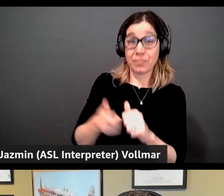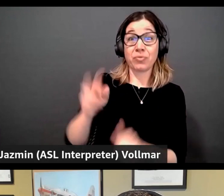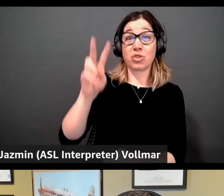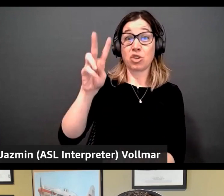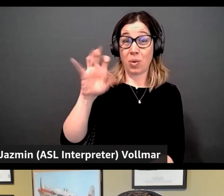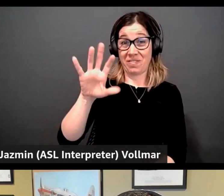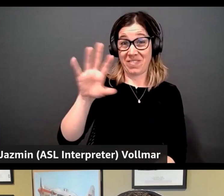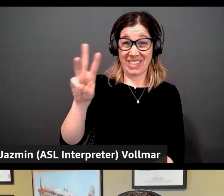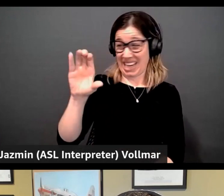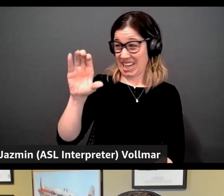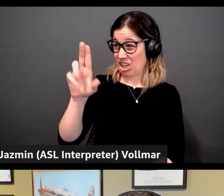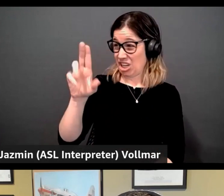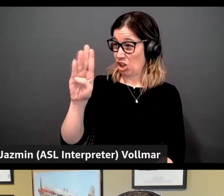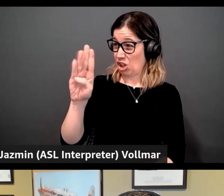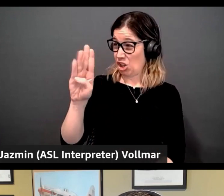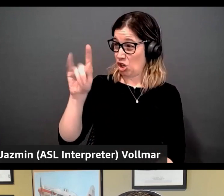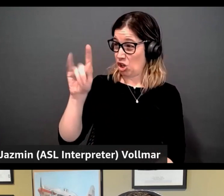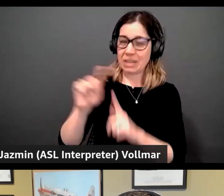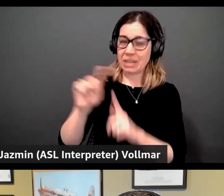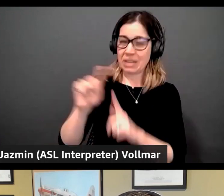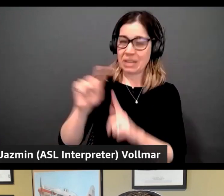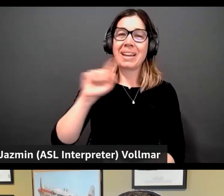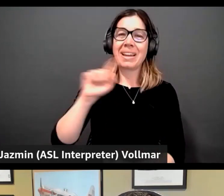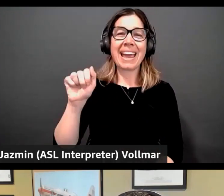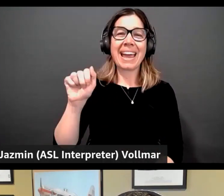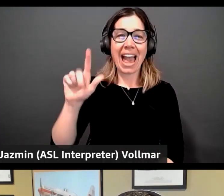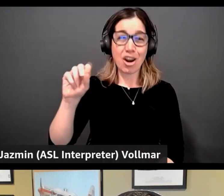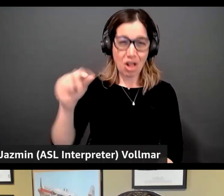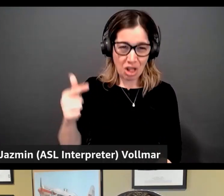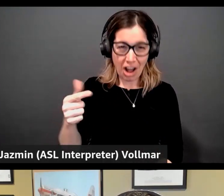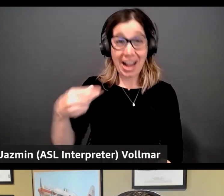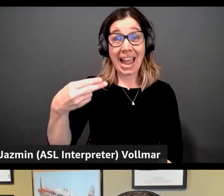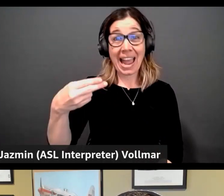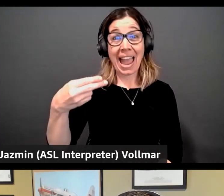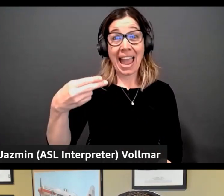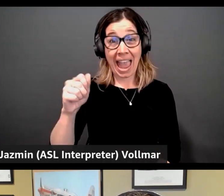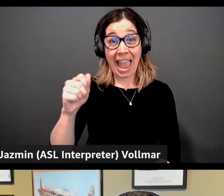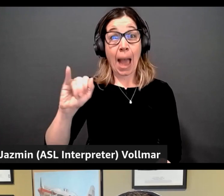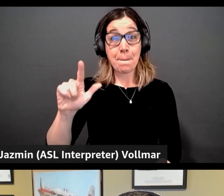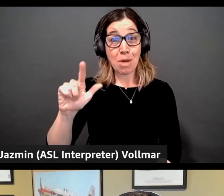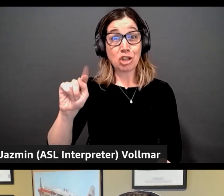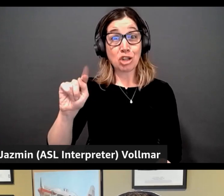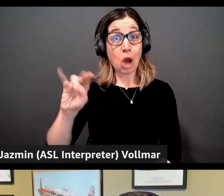qubits, in this case, they are analog Hamiltonian simulation style qubits.